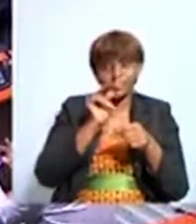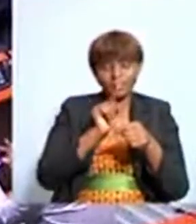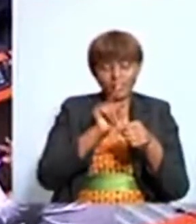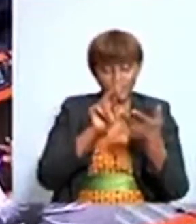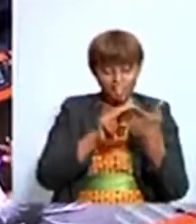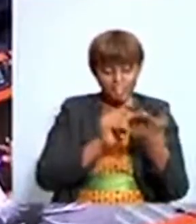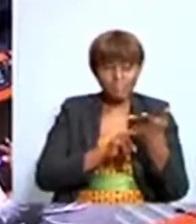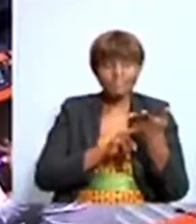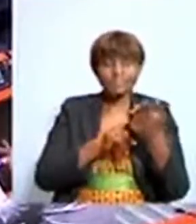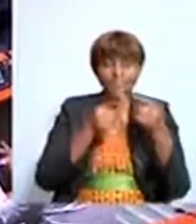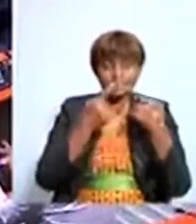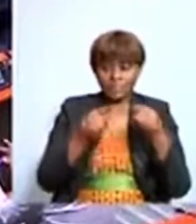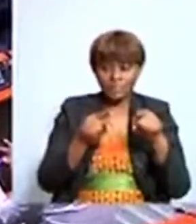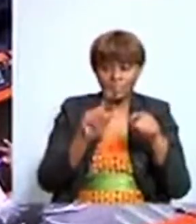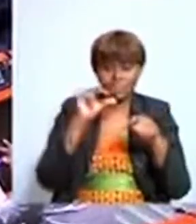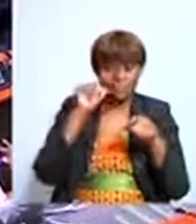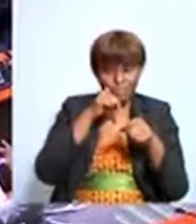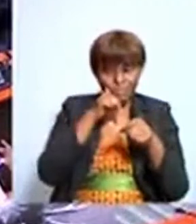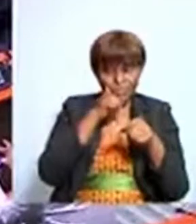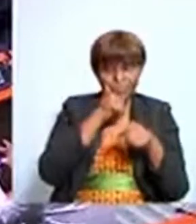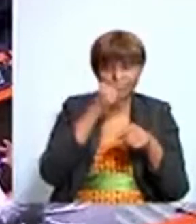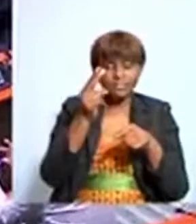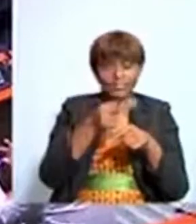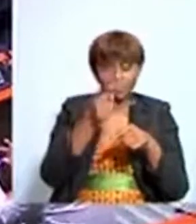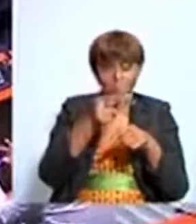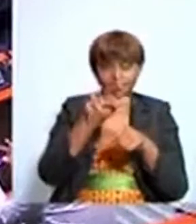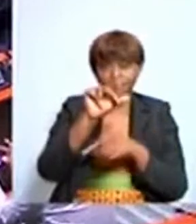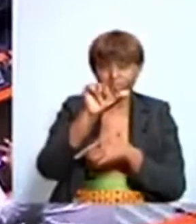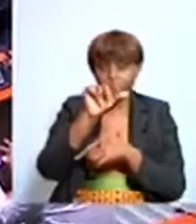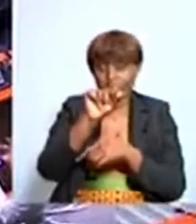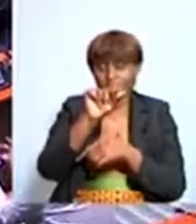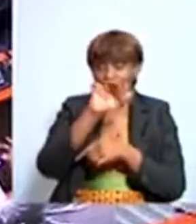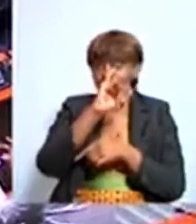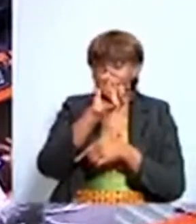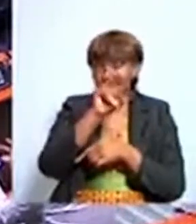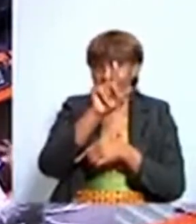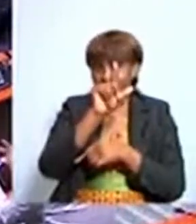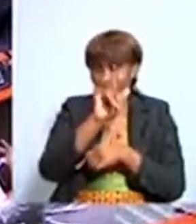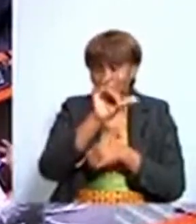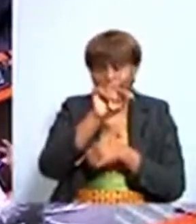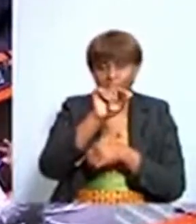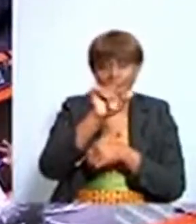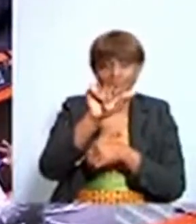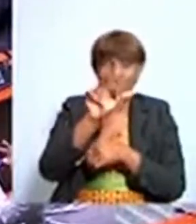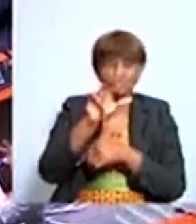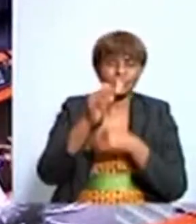Consideration of the report to be taken tomorrow, Thursday, 20th July 2023. Next order.